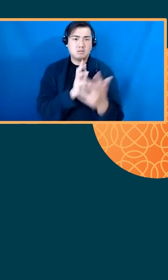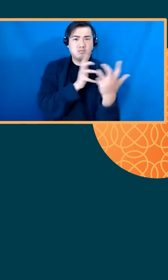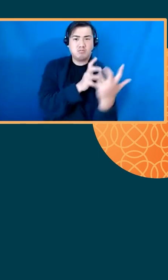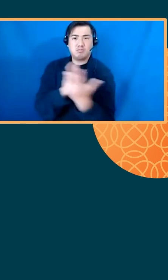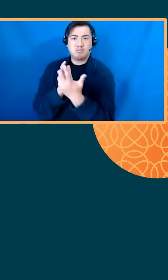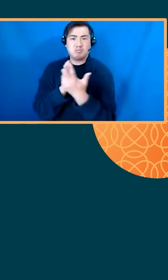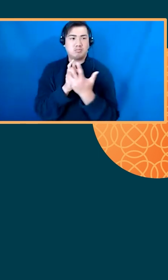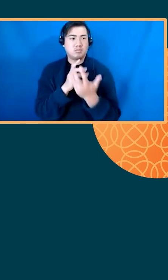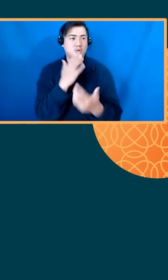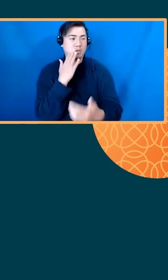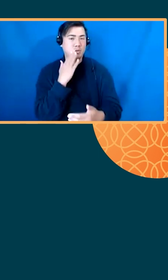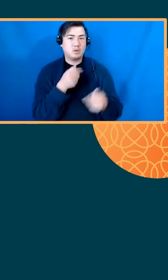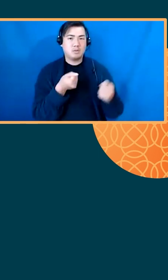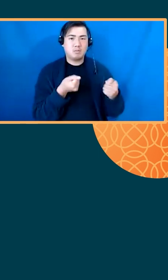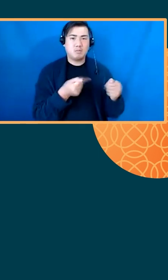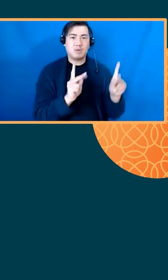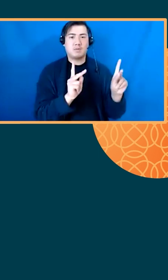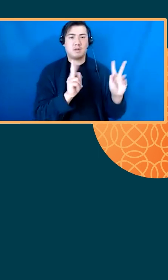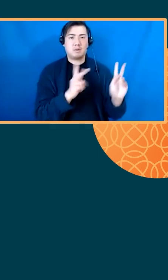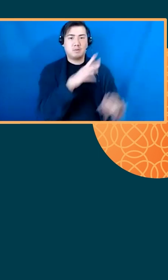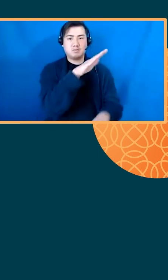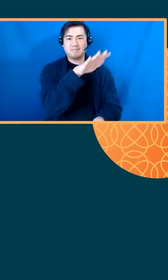privileged people in charge,